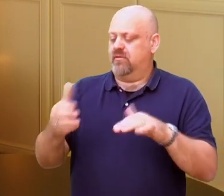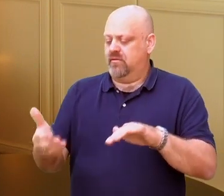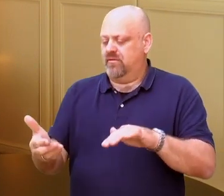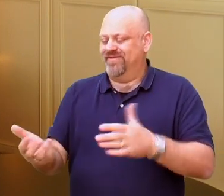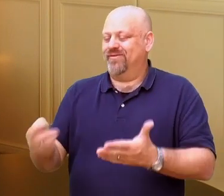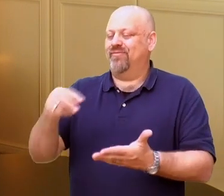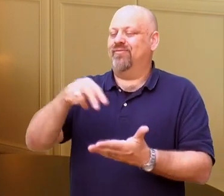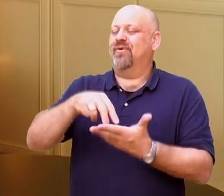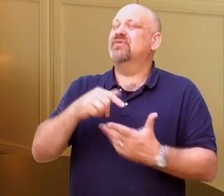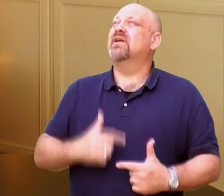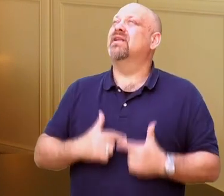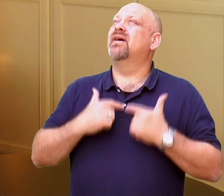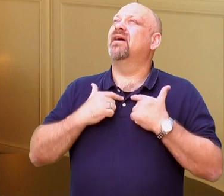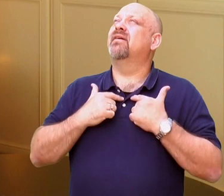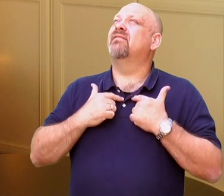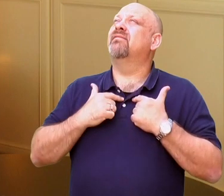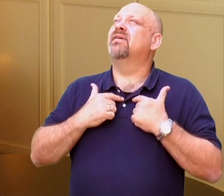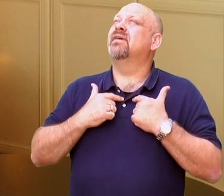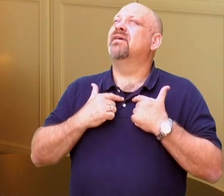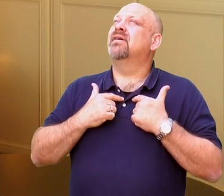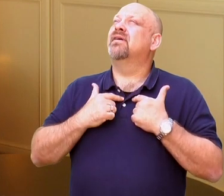when you rose to life,